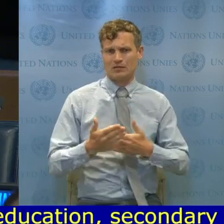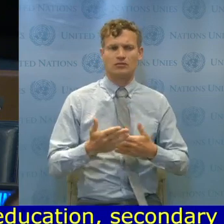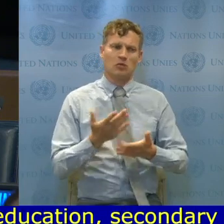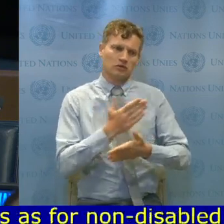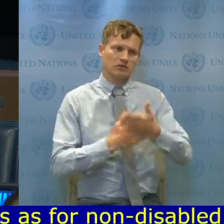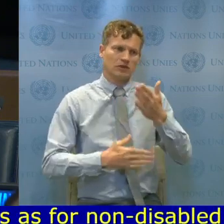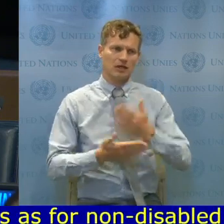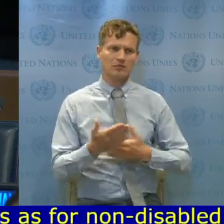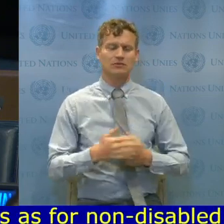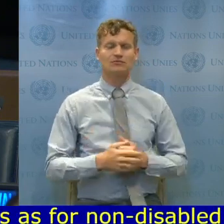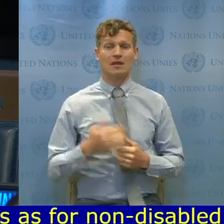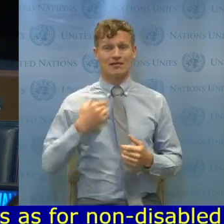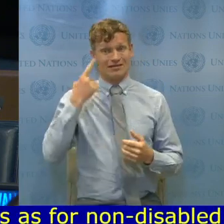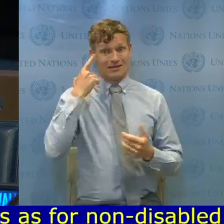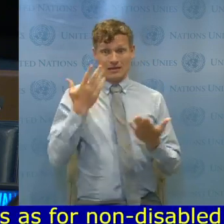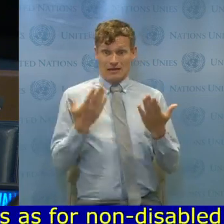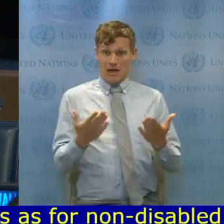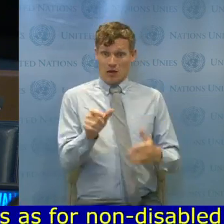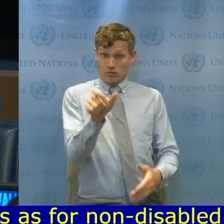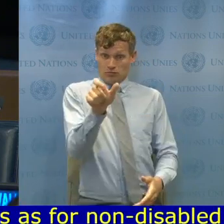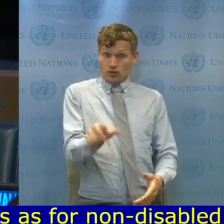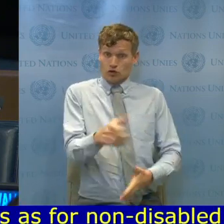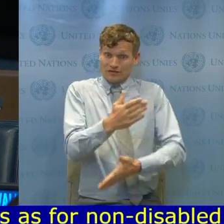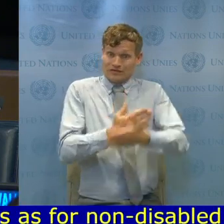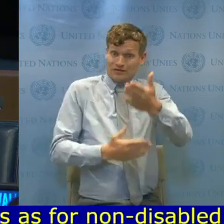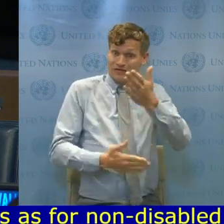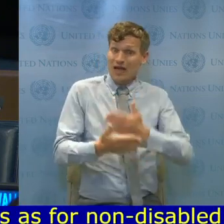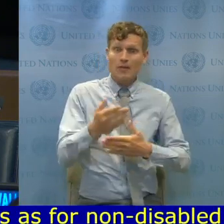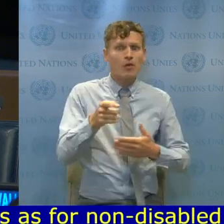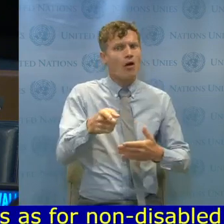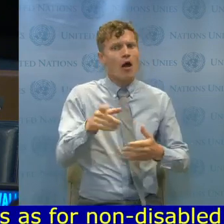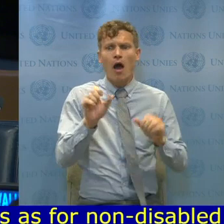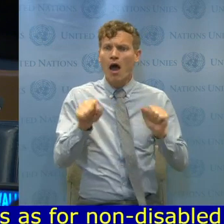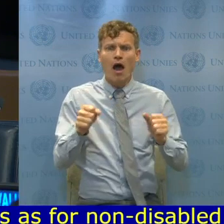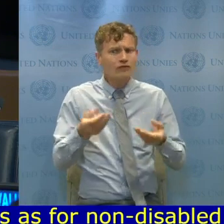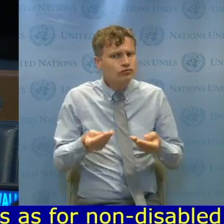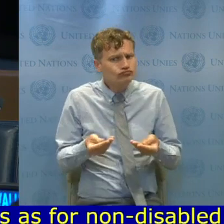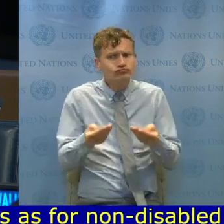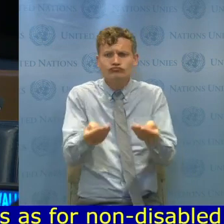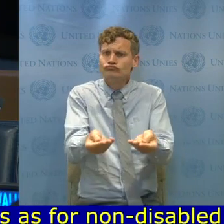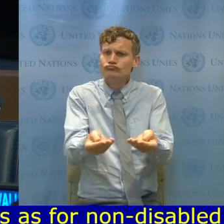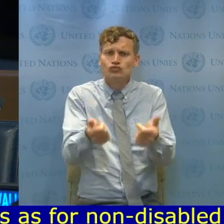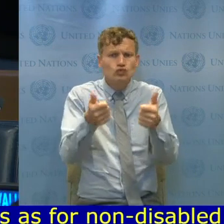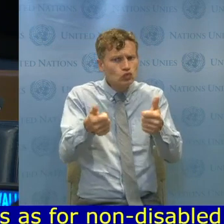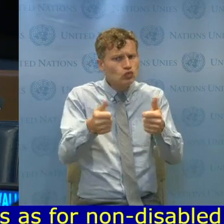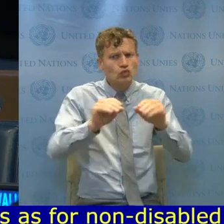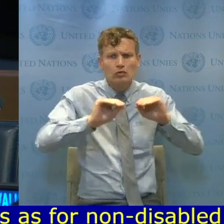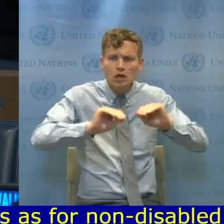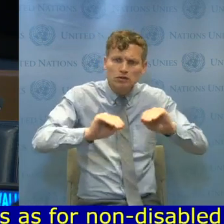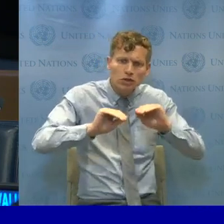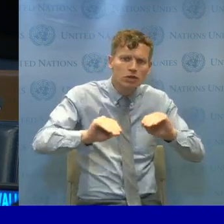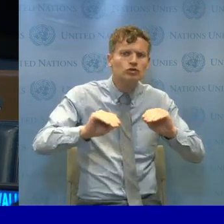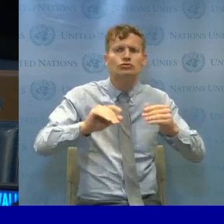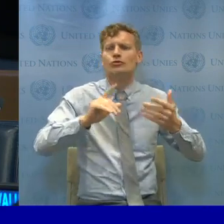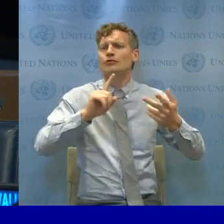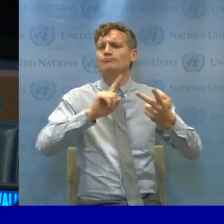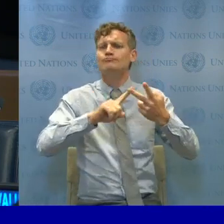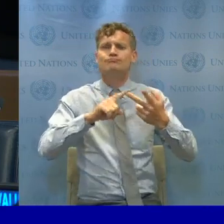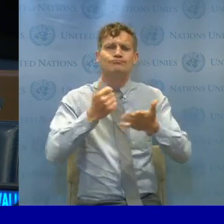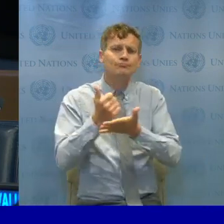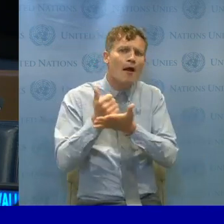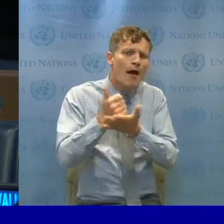person should have education coverage, care, and assistive aids.